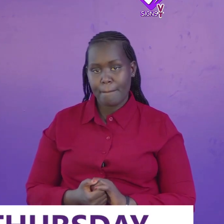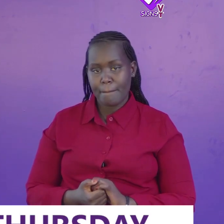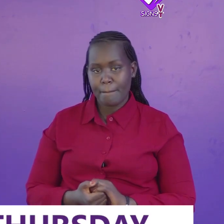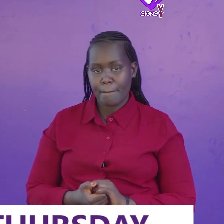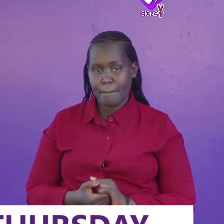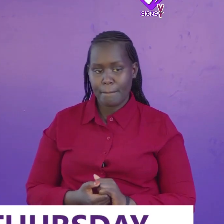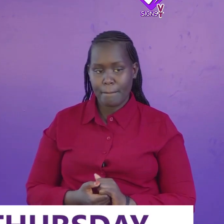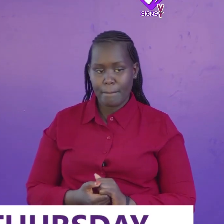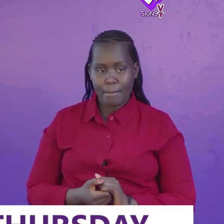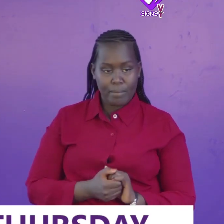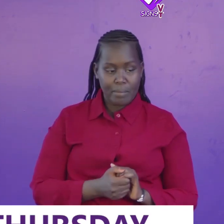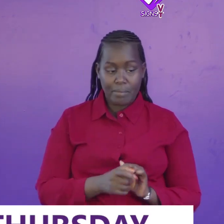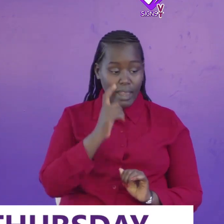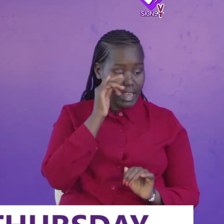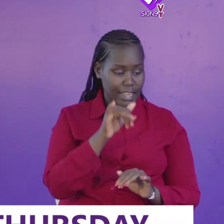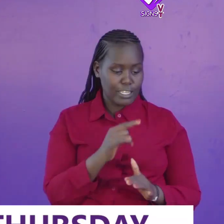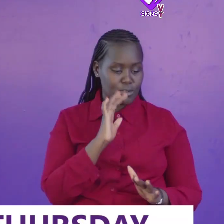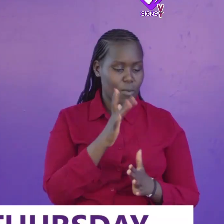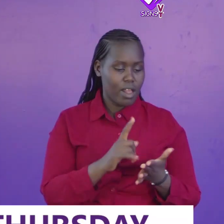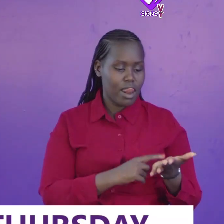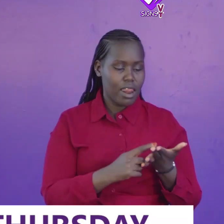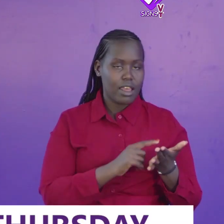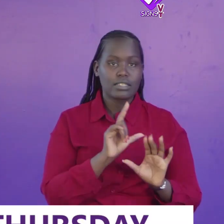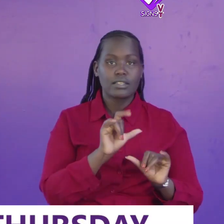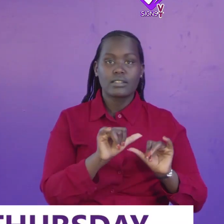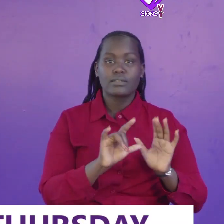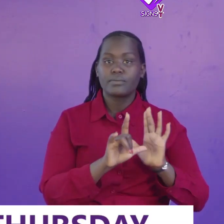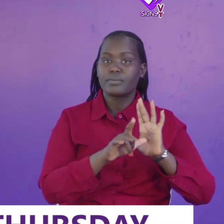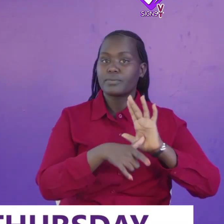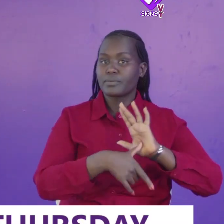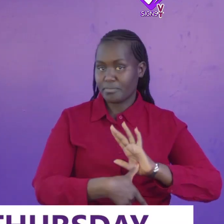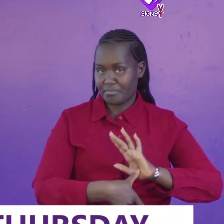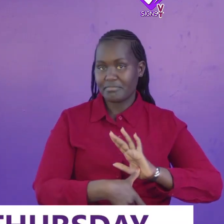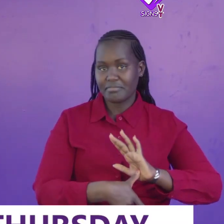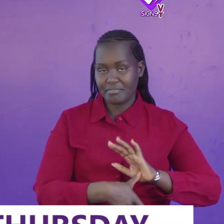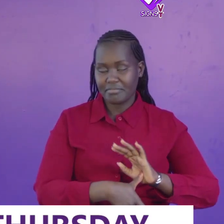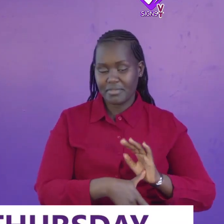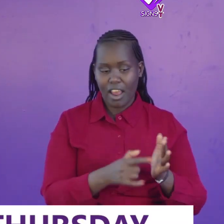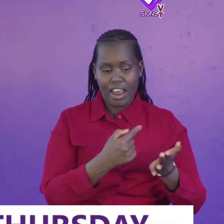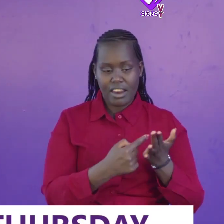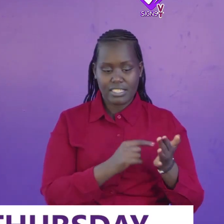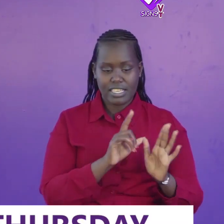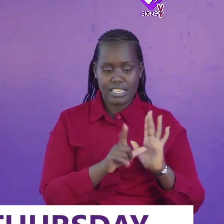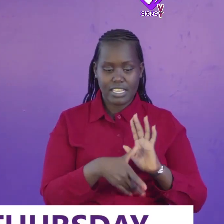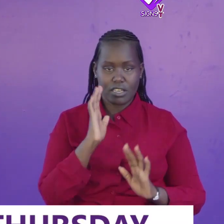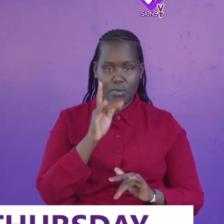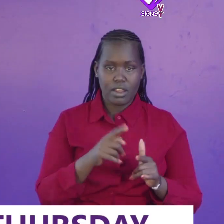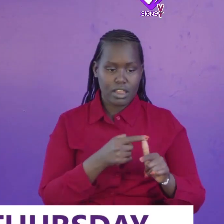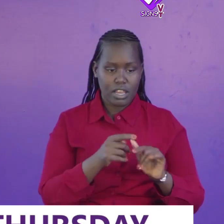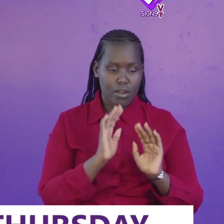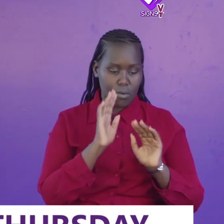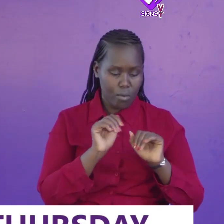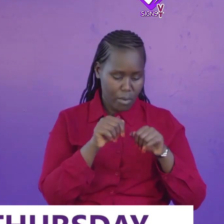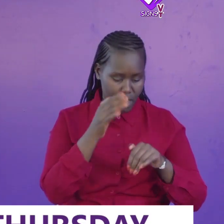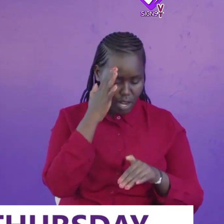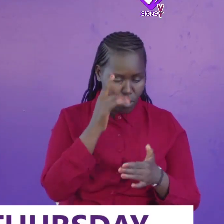I think hapo tutaongea after hii session tutaongea hapo mbele. Nikuone nyuma ya tent. Yeah, nione hapo nyuma ya tent, and then now we can know the way forward.